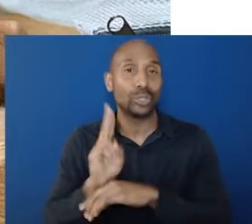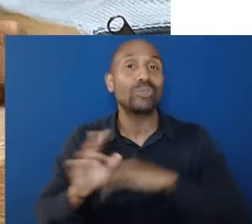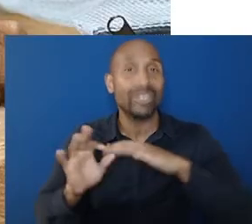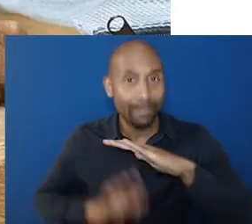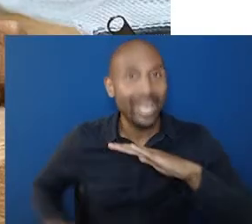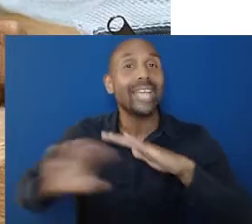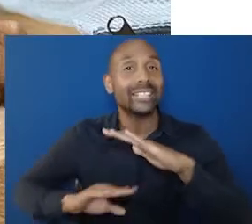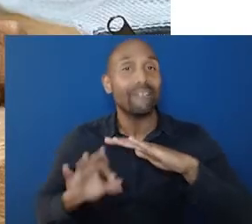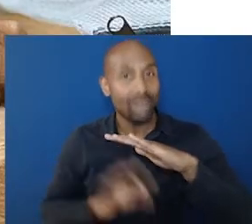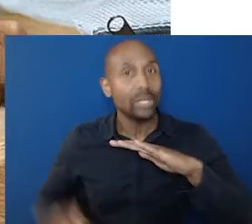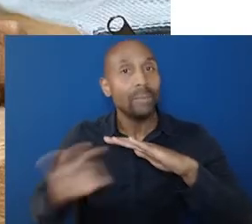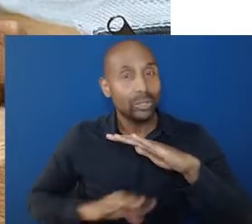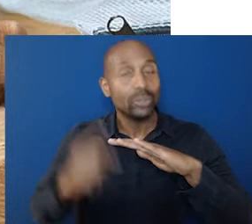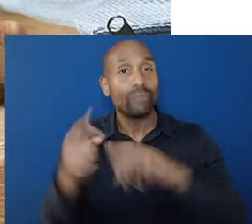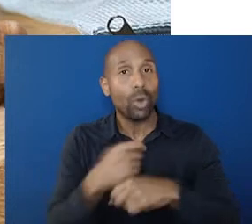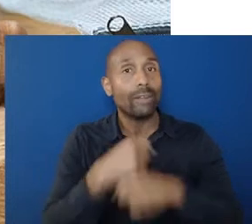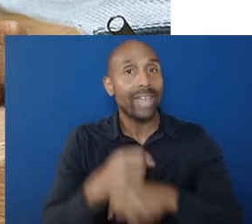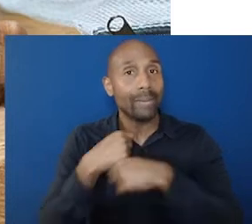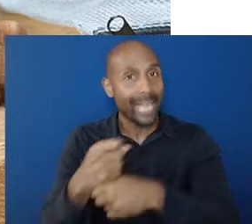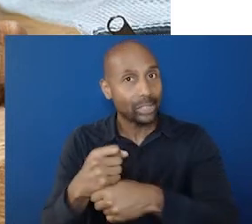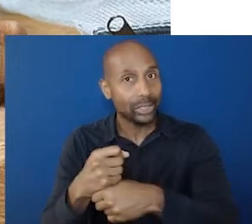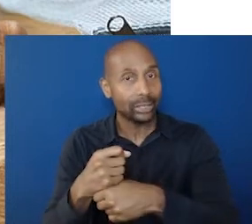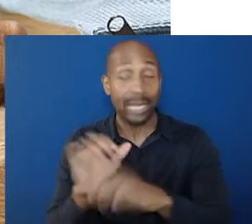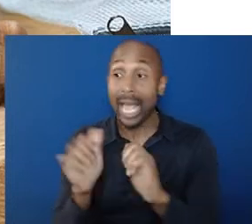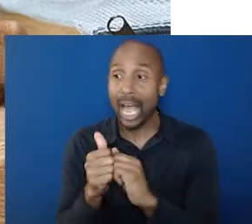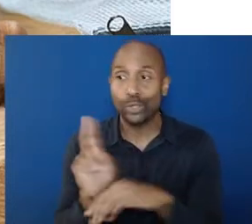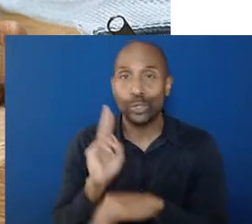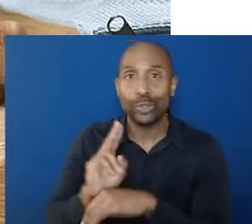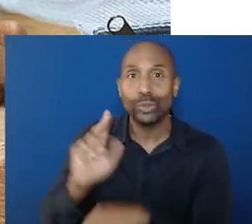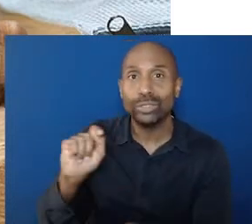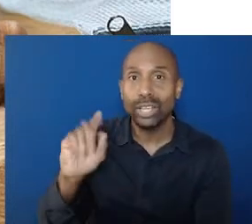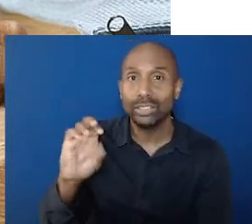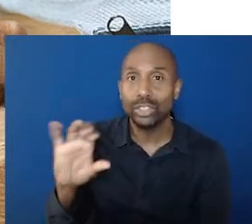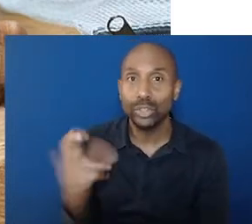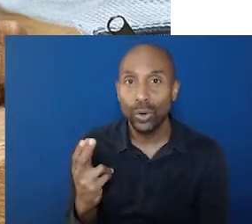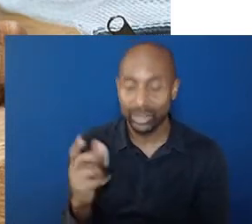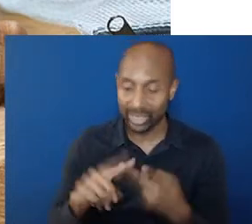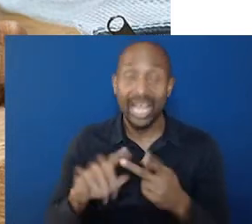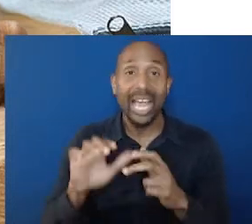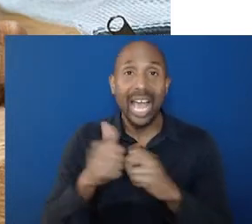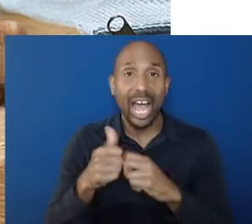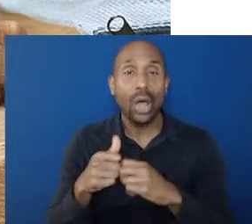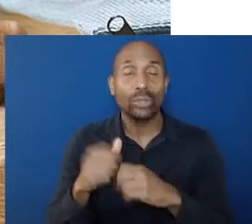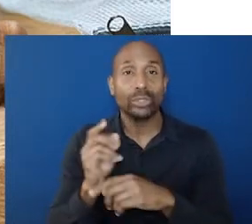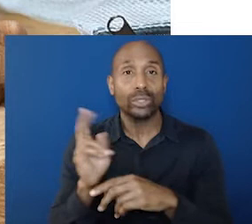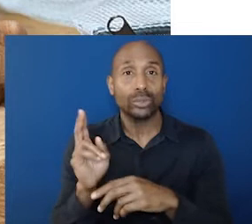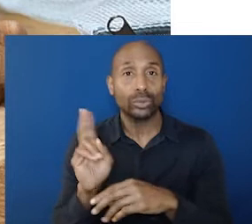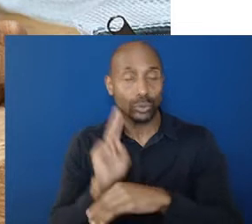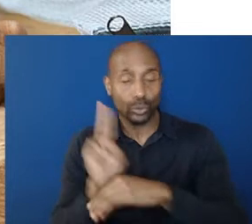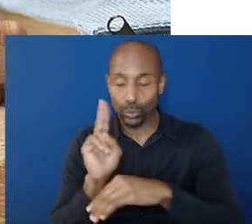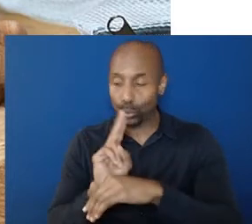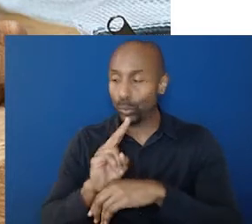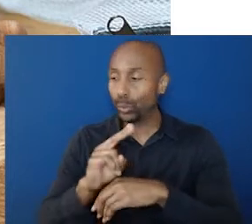torch. They learn how to handle, how to properly handle a saw. They learn how to solder.